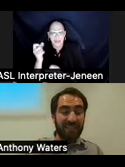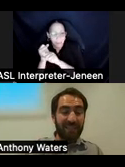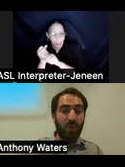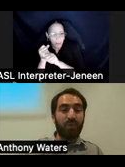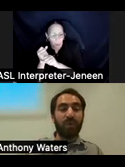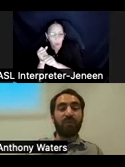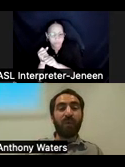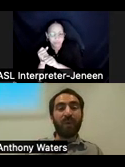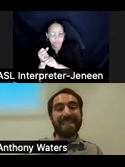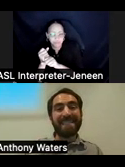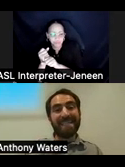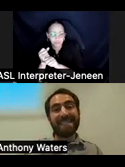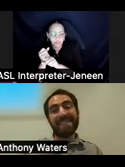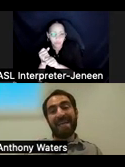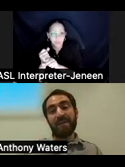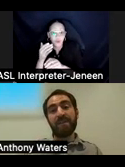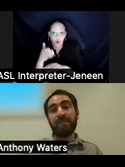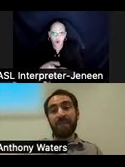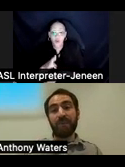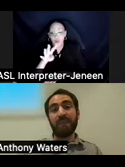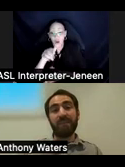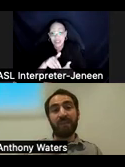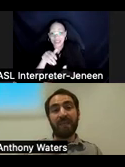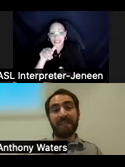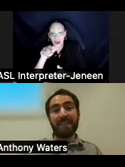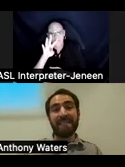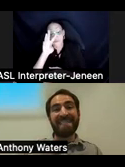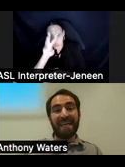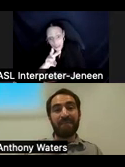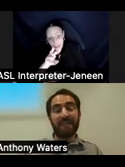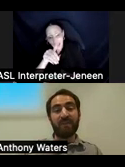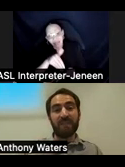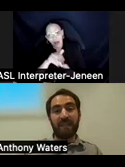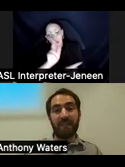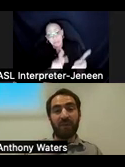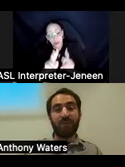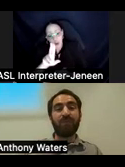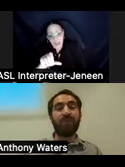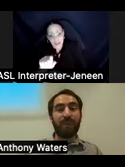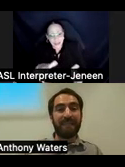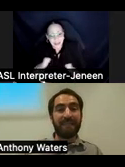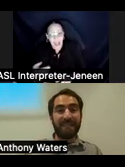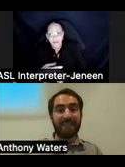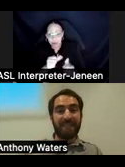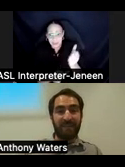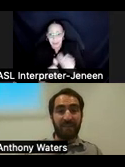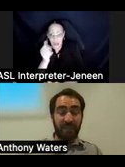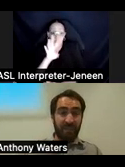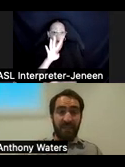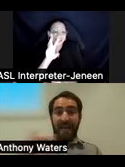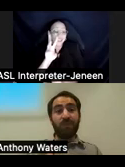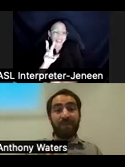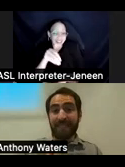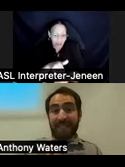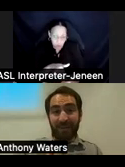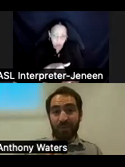data, over 46,000 people in the United States died by suicide. Over 46,000.